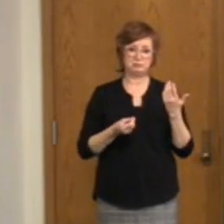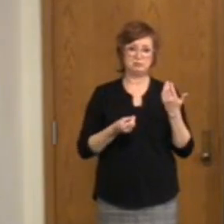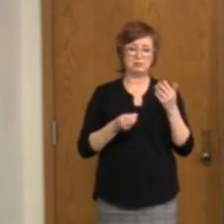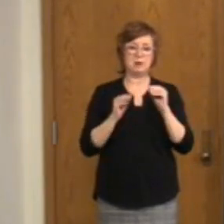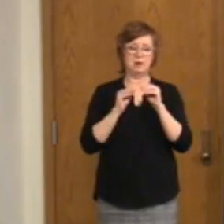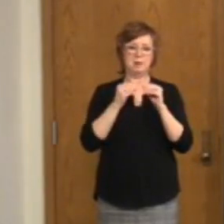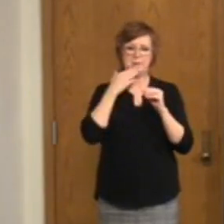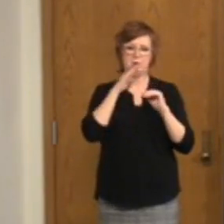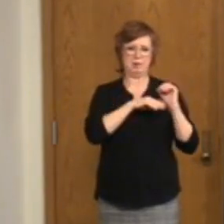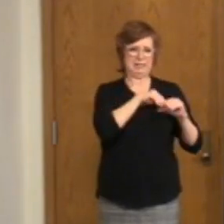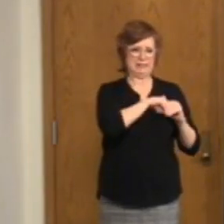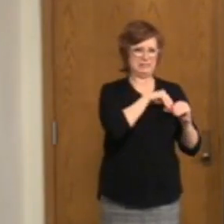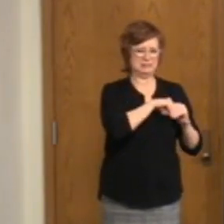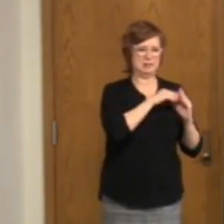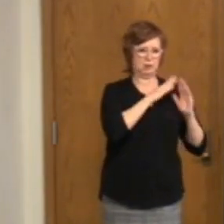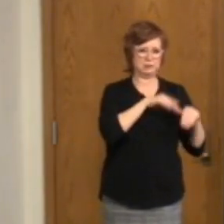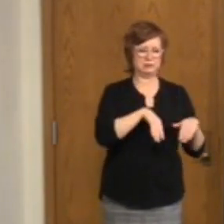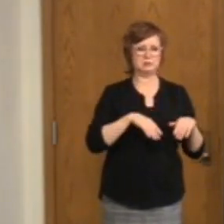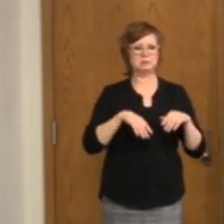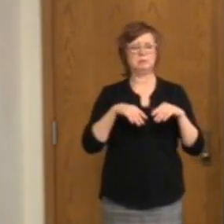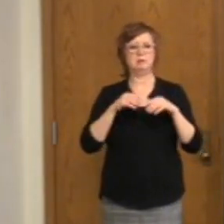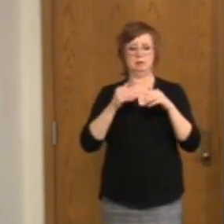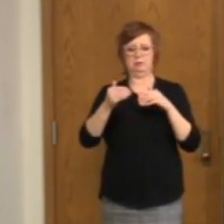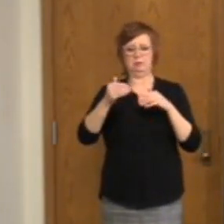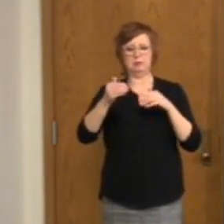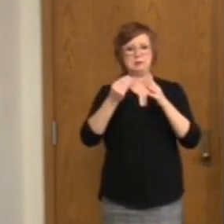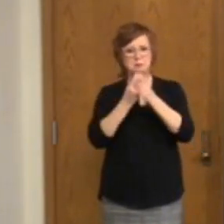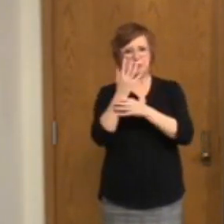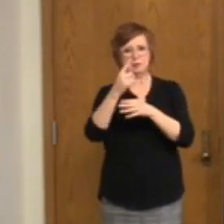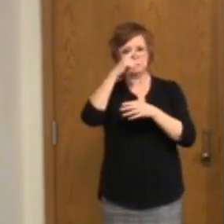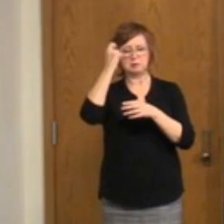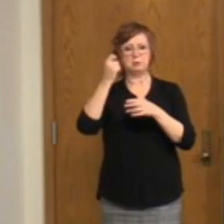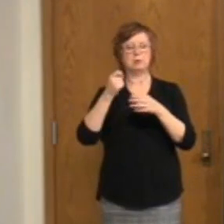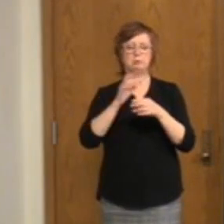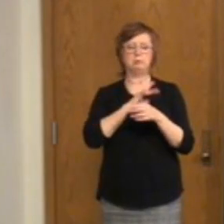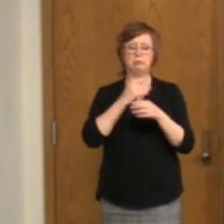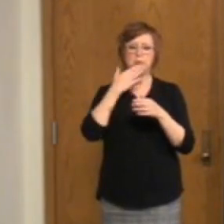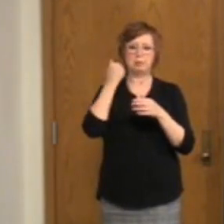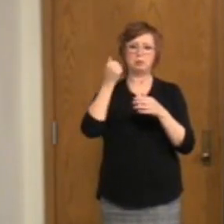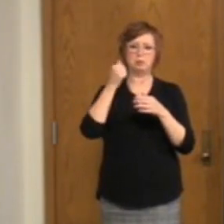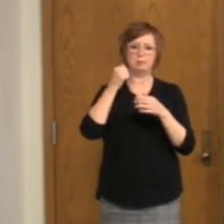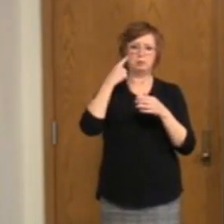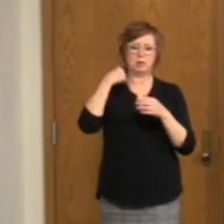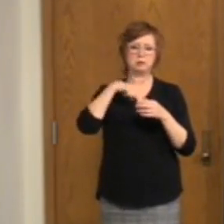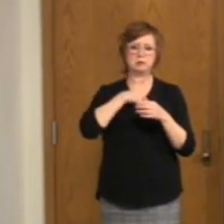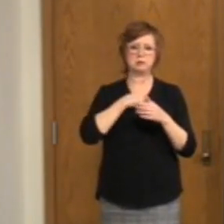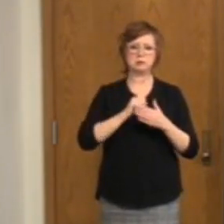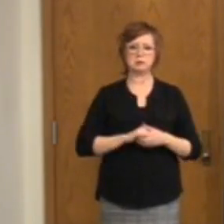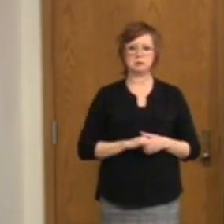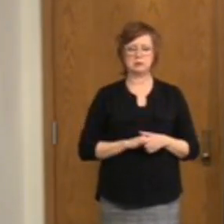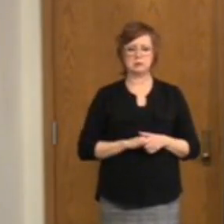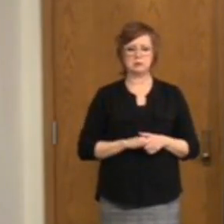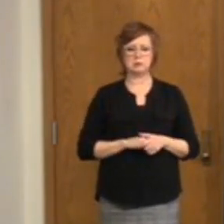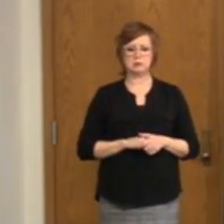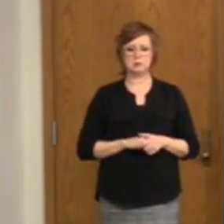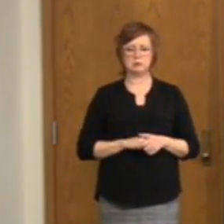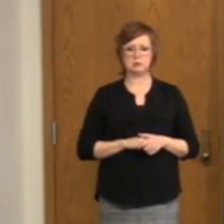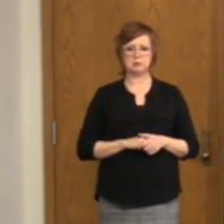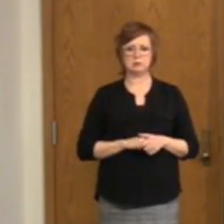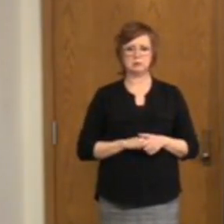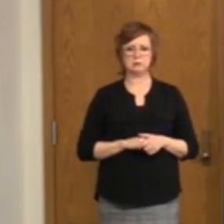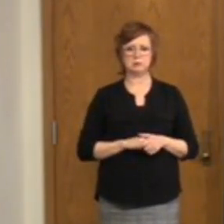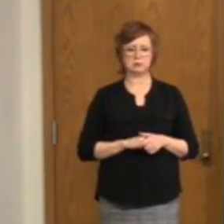And as we get into spring and summer, while our vaccination rates are picking up, outdoors will continue to be better than